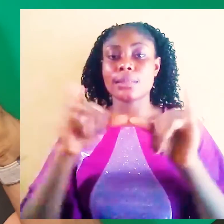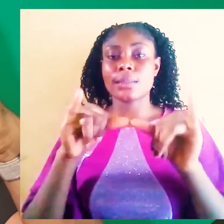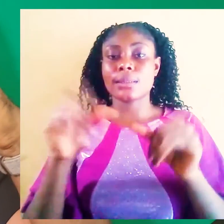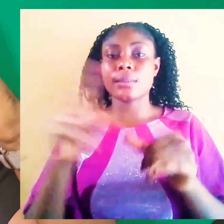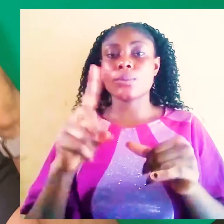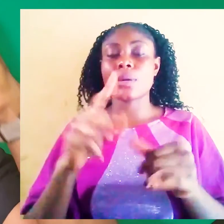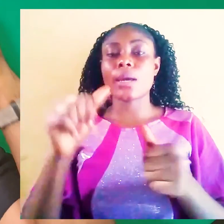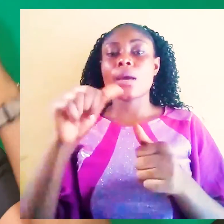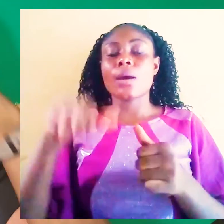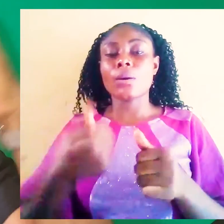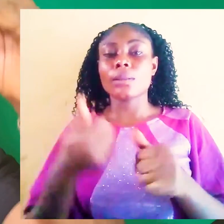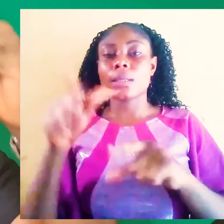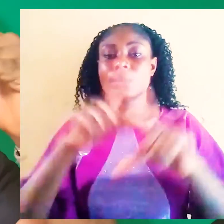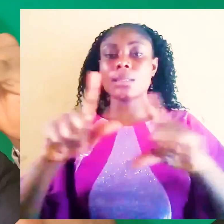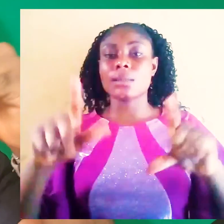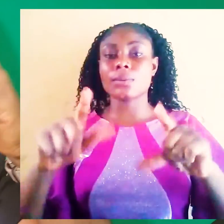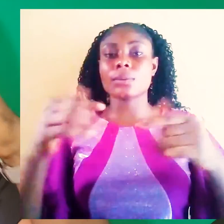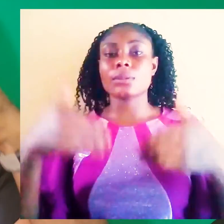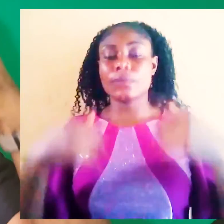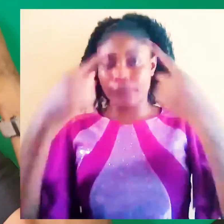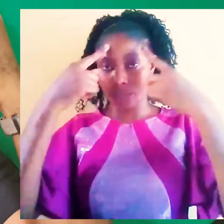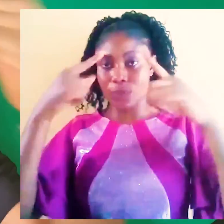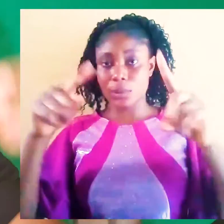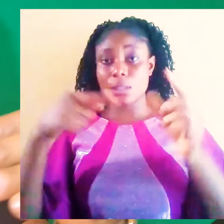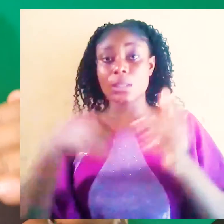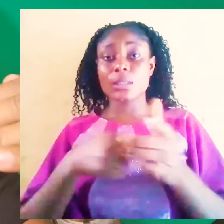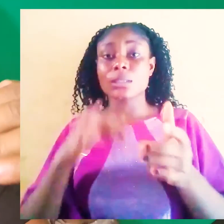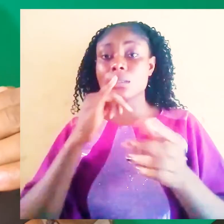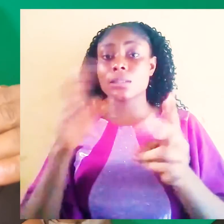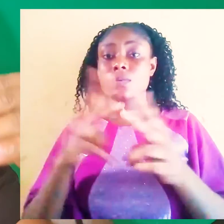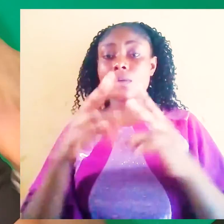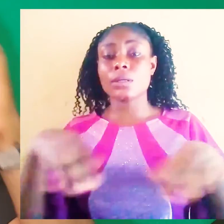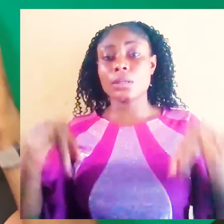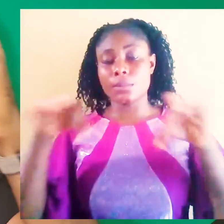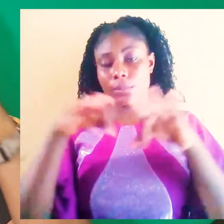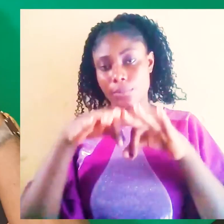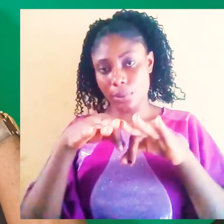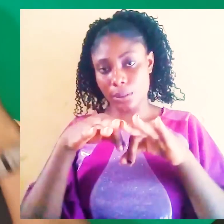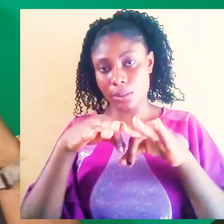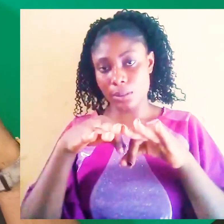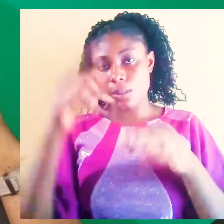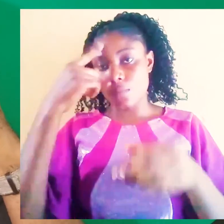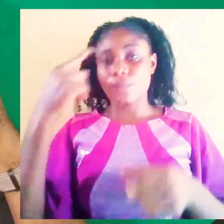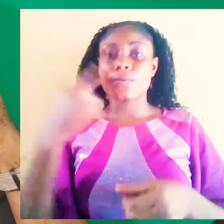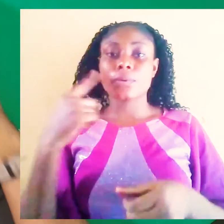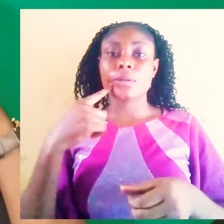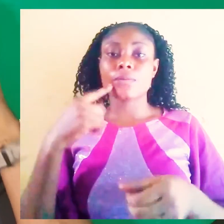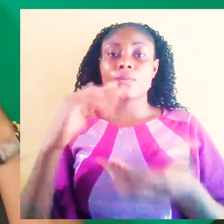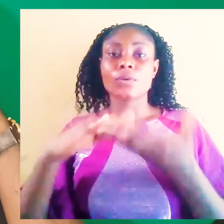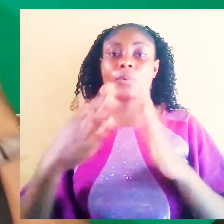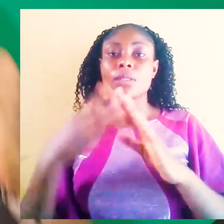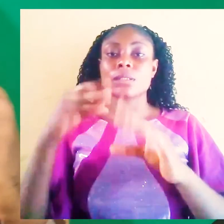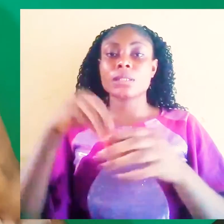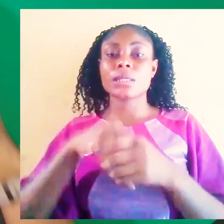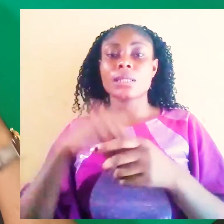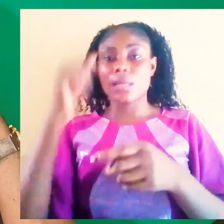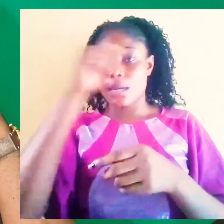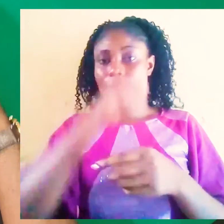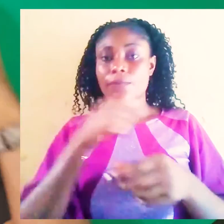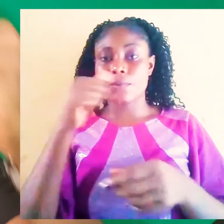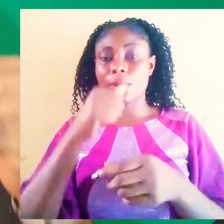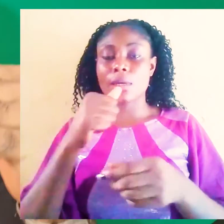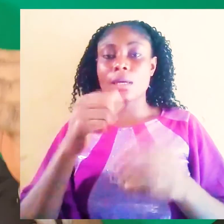social status where other sign languages have thrived. And this is so important for the development